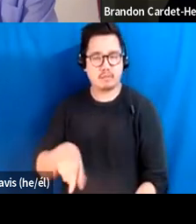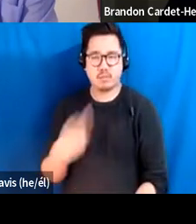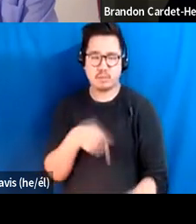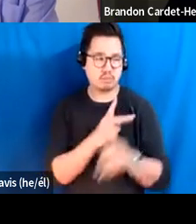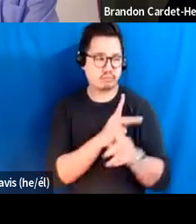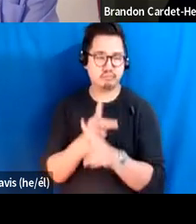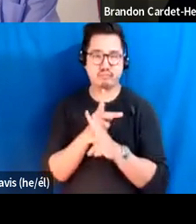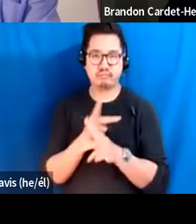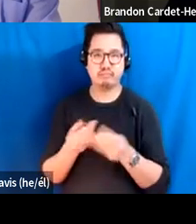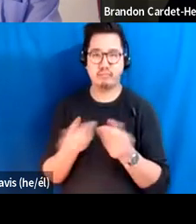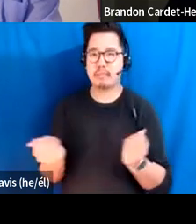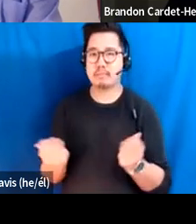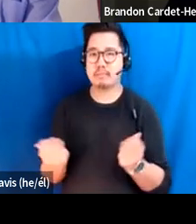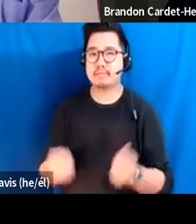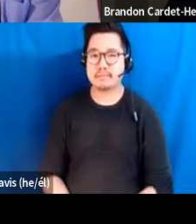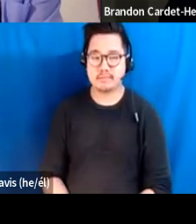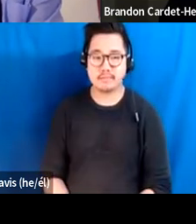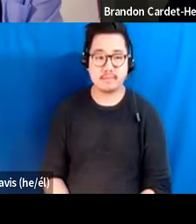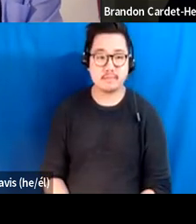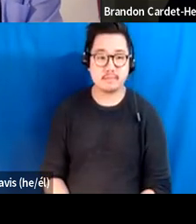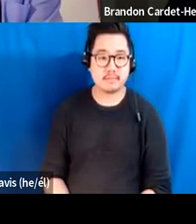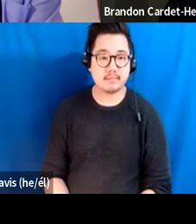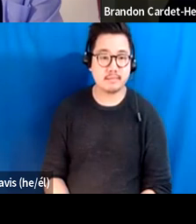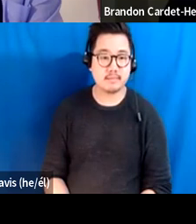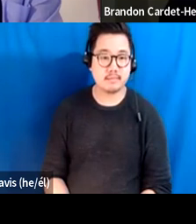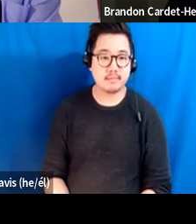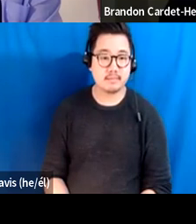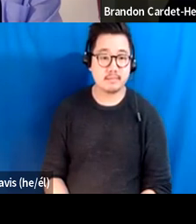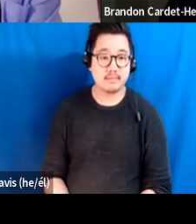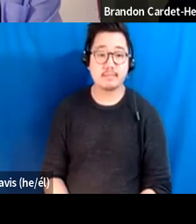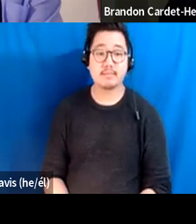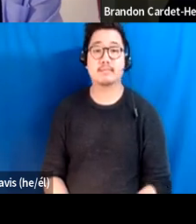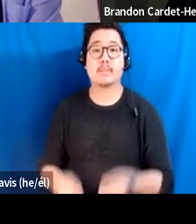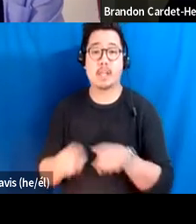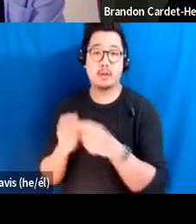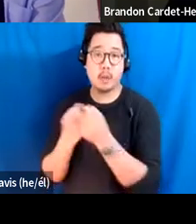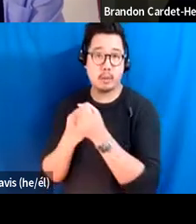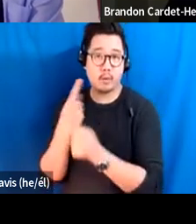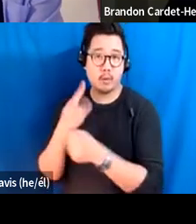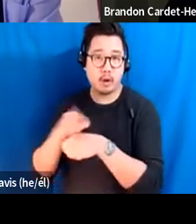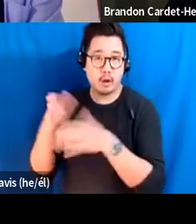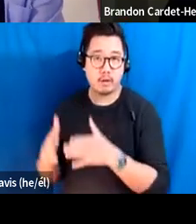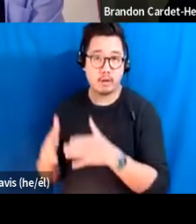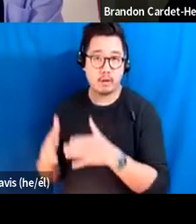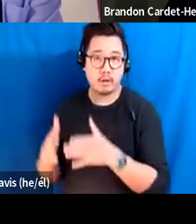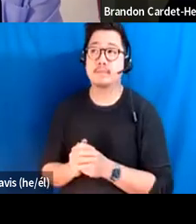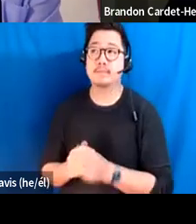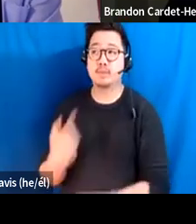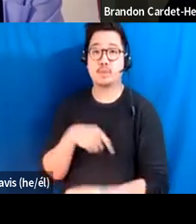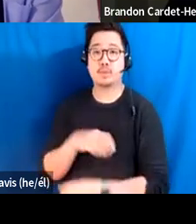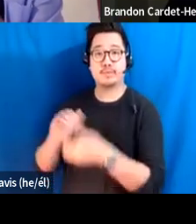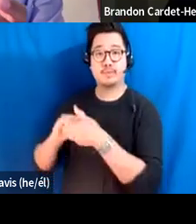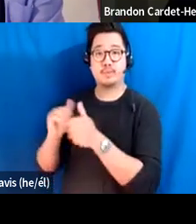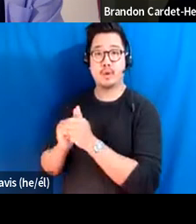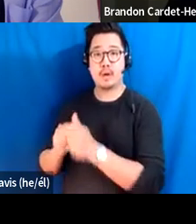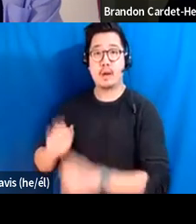of and uh the support with the counselors we we have a partnership with boston college where we